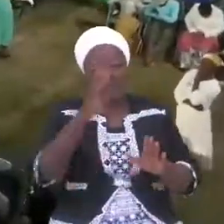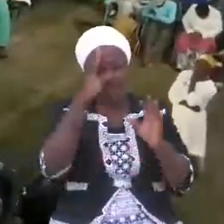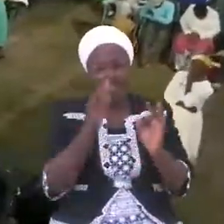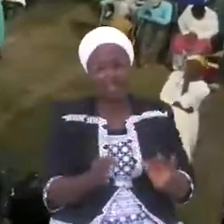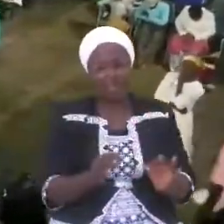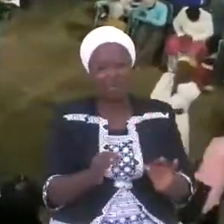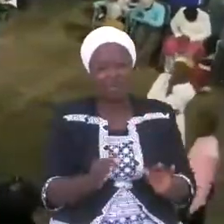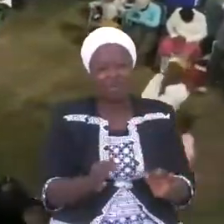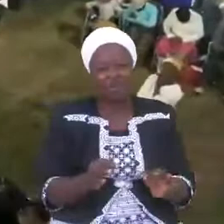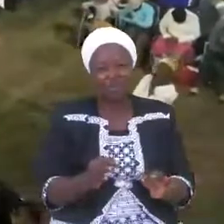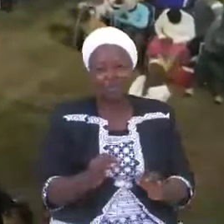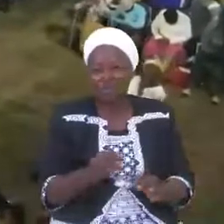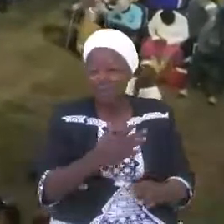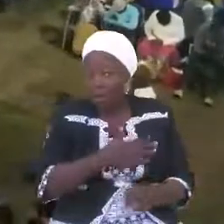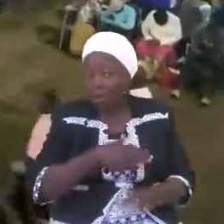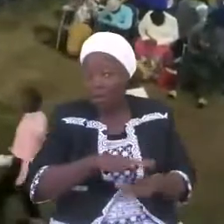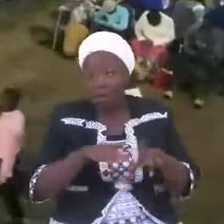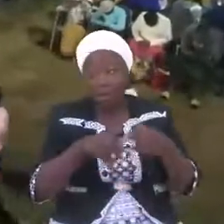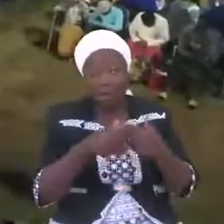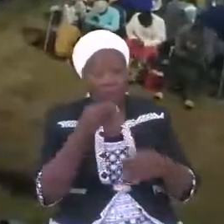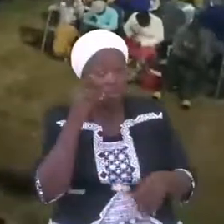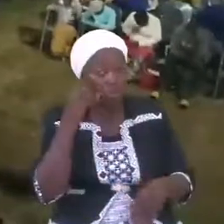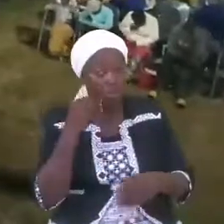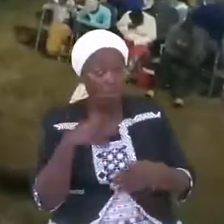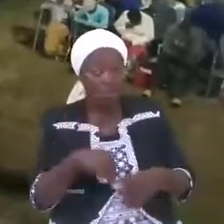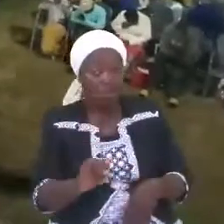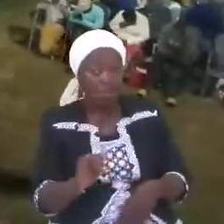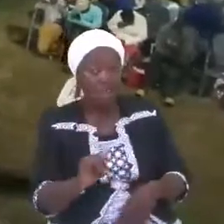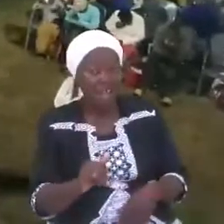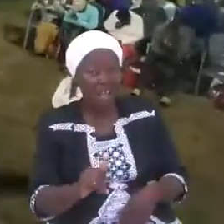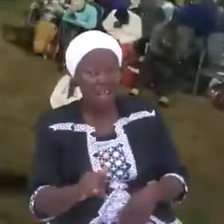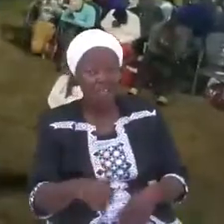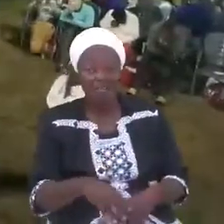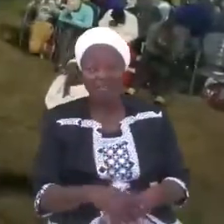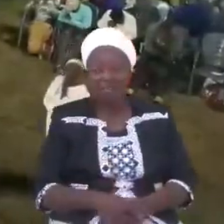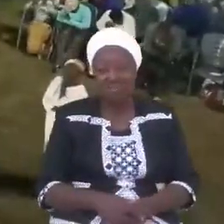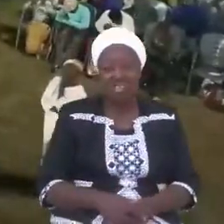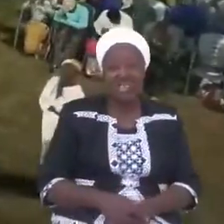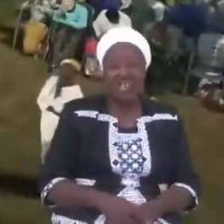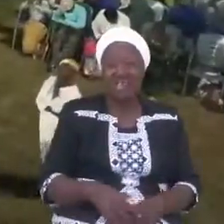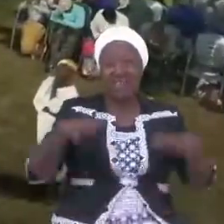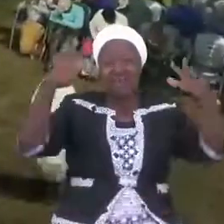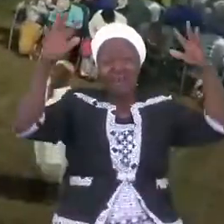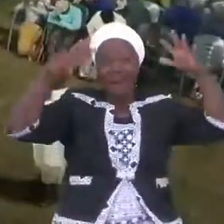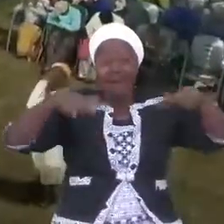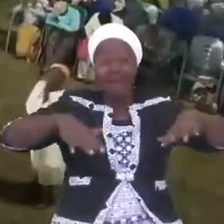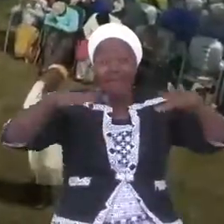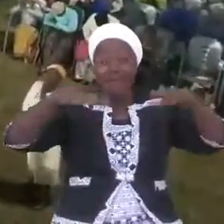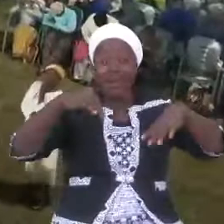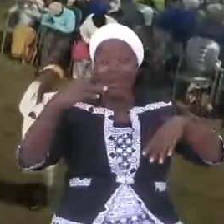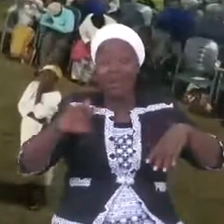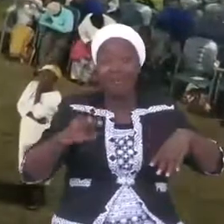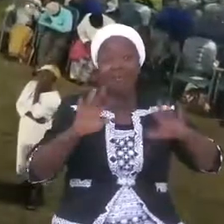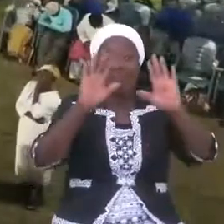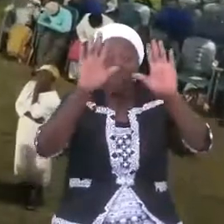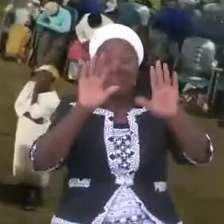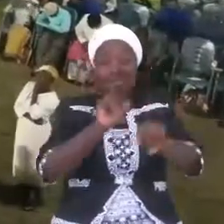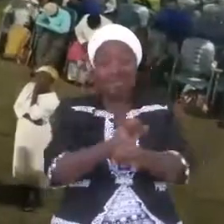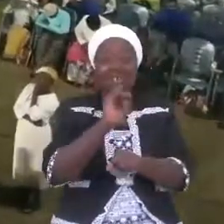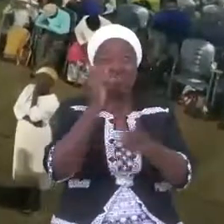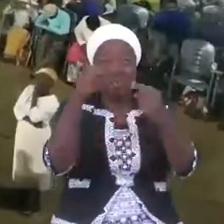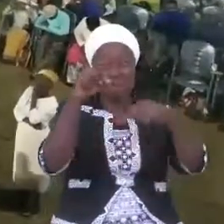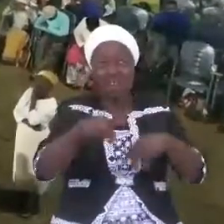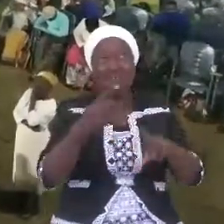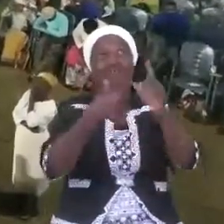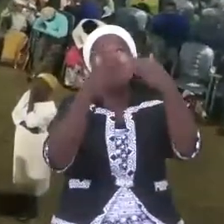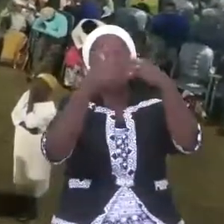And don't go yet, because the rain of miracle is coming down. After this, our Father in the